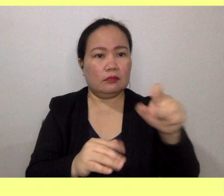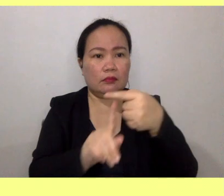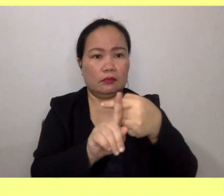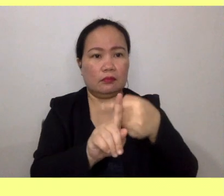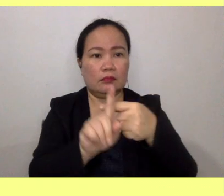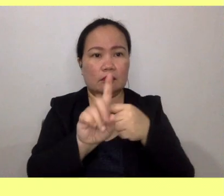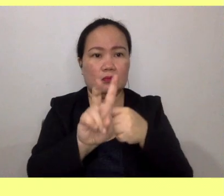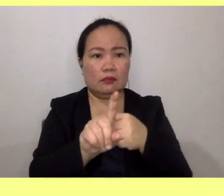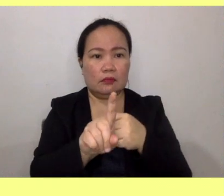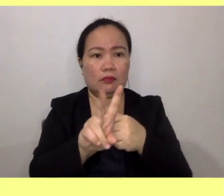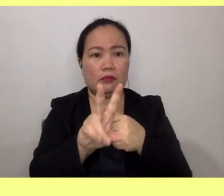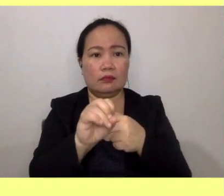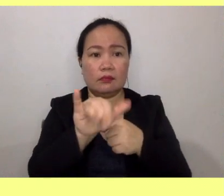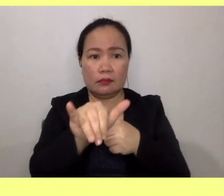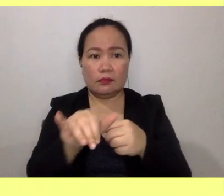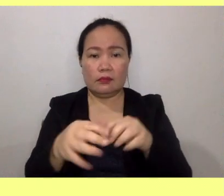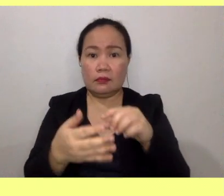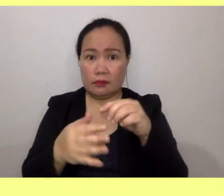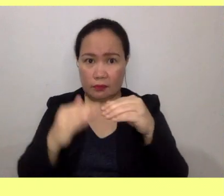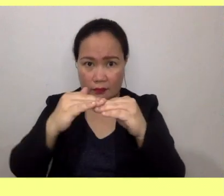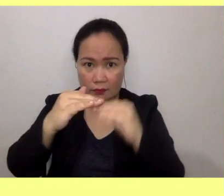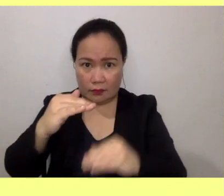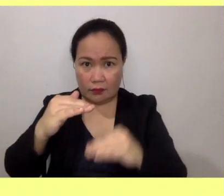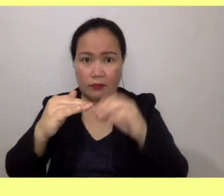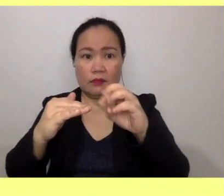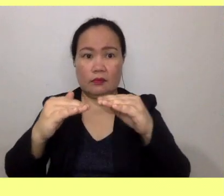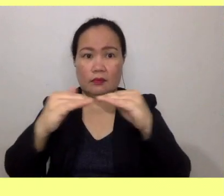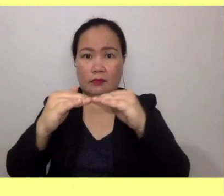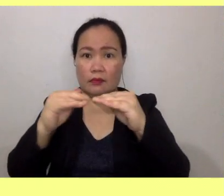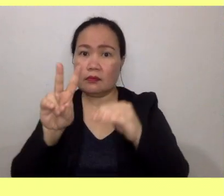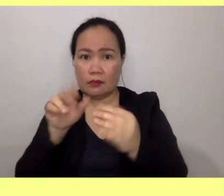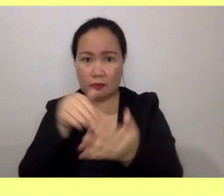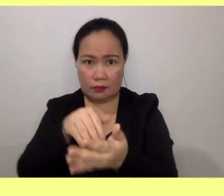plus 120y is less than or equal to 2,400.